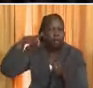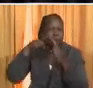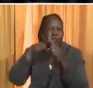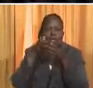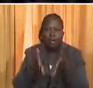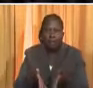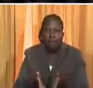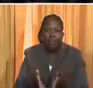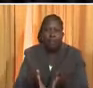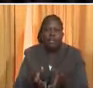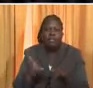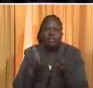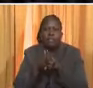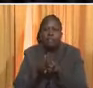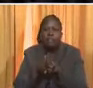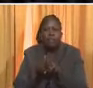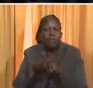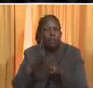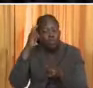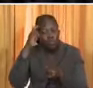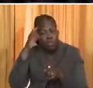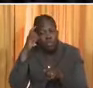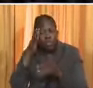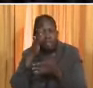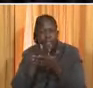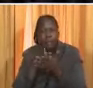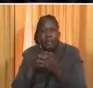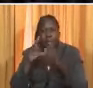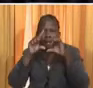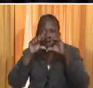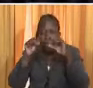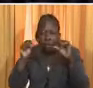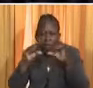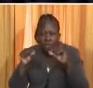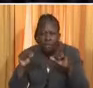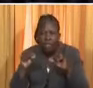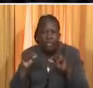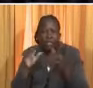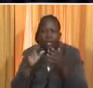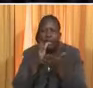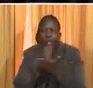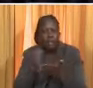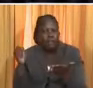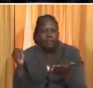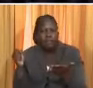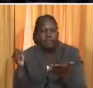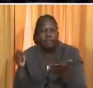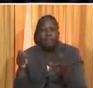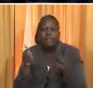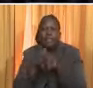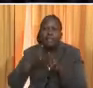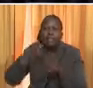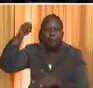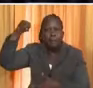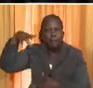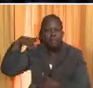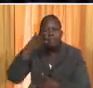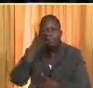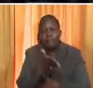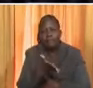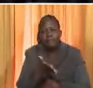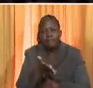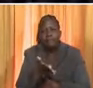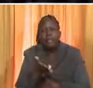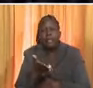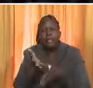been able to trace on record any appointment letter or a gazette notice, appears on the scene.